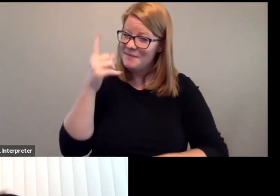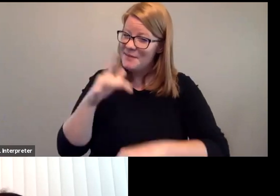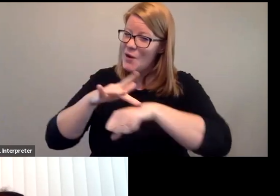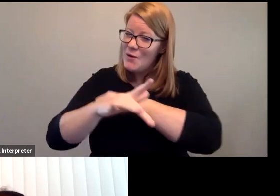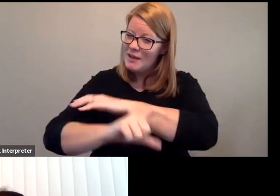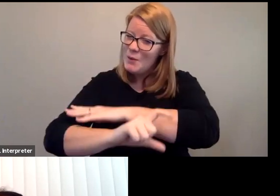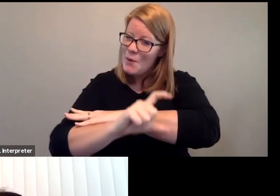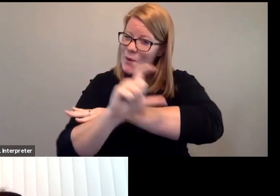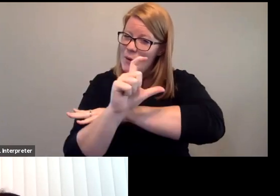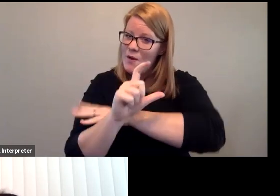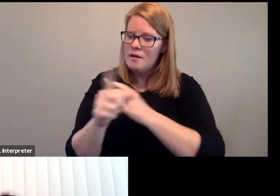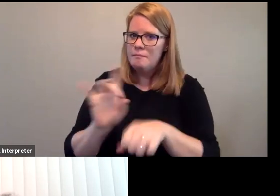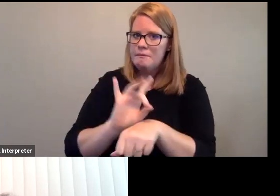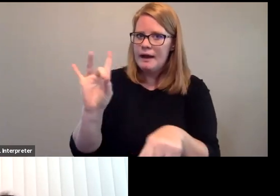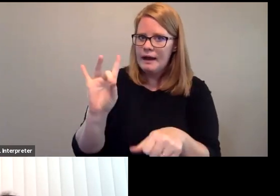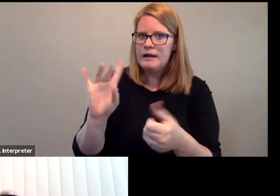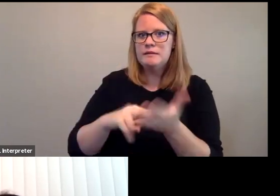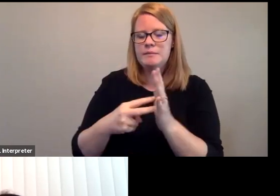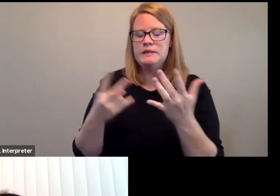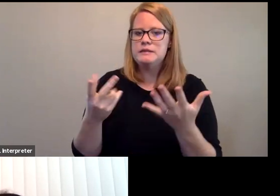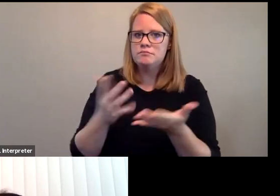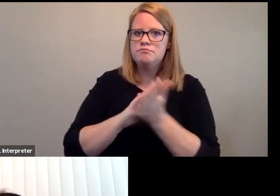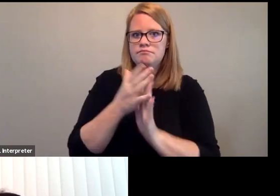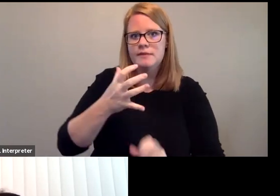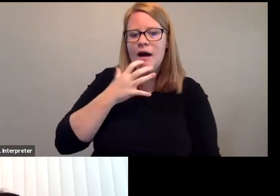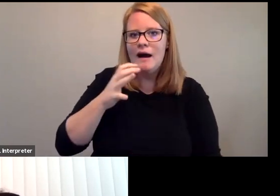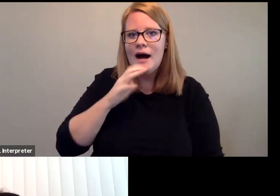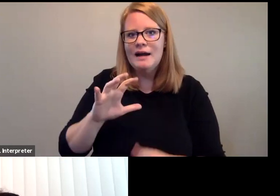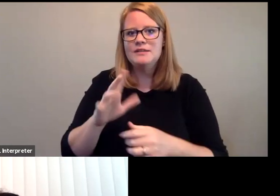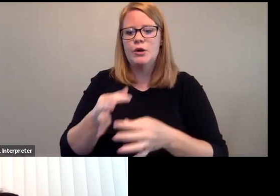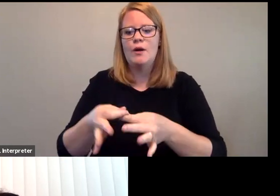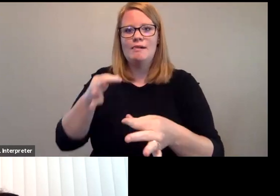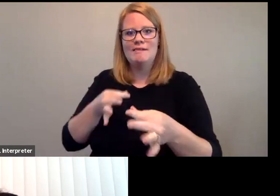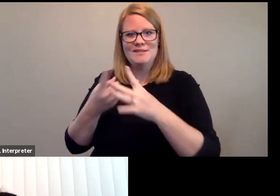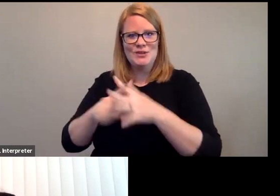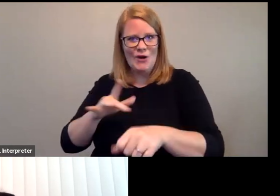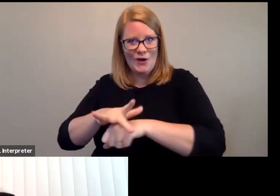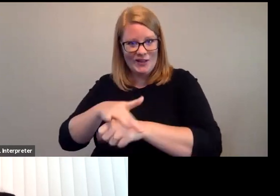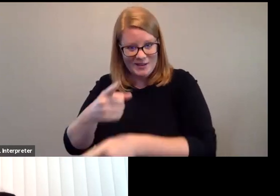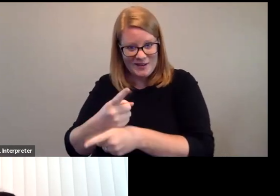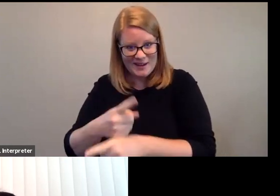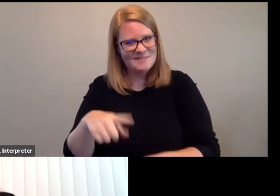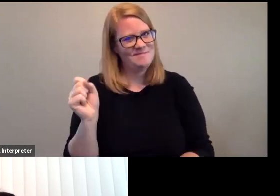it starts to get hot. Yes. But let's just go back in time, and why don't you start?